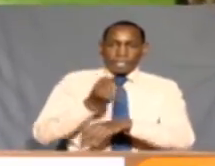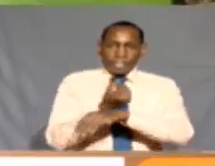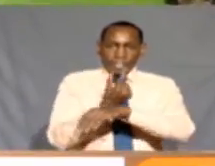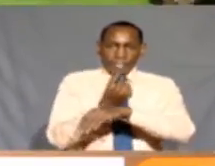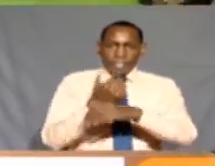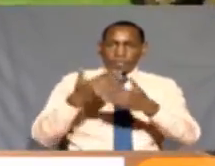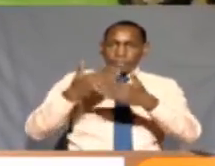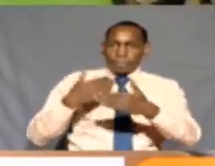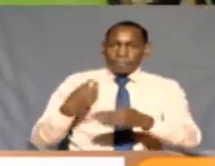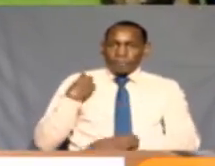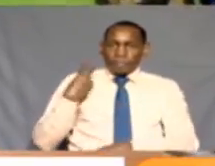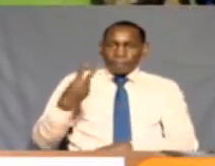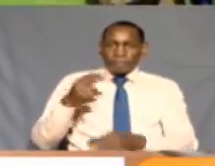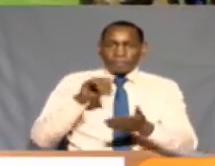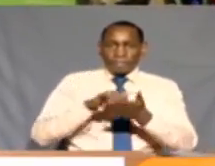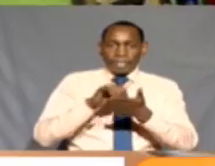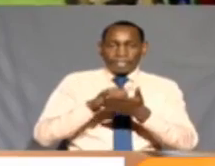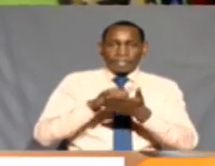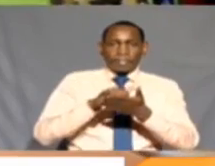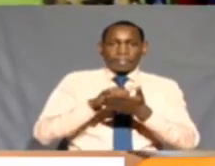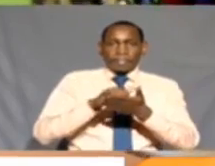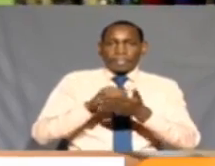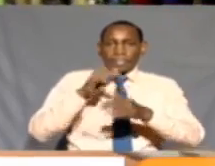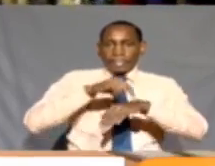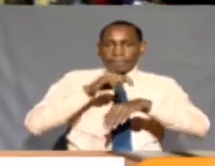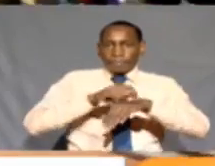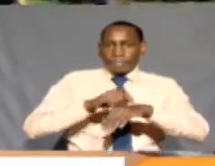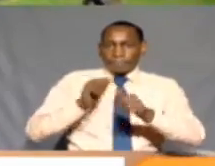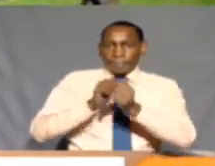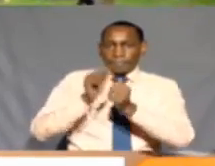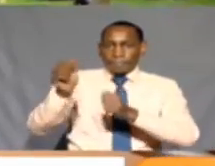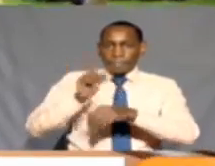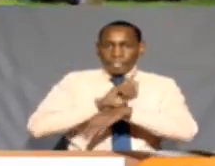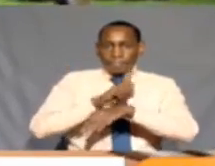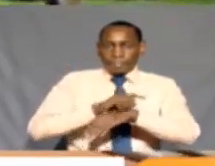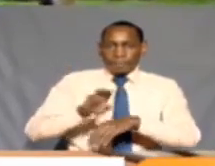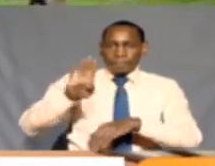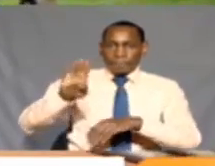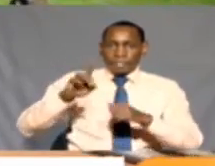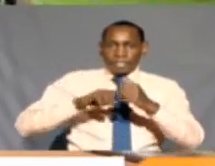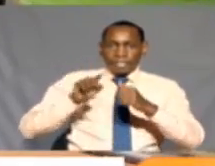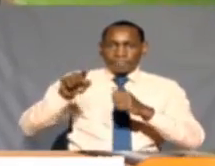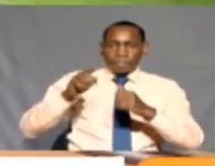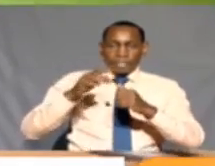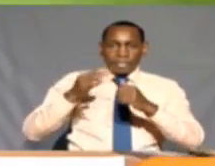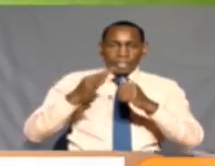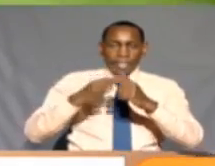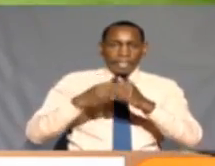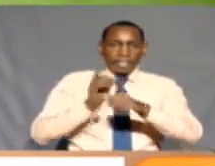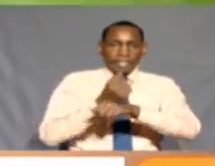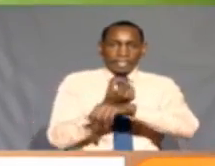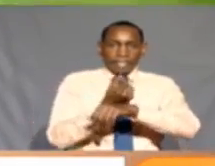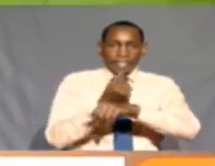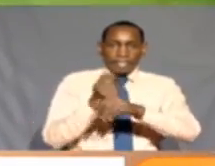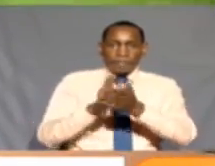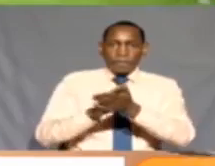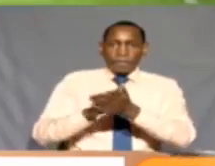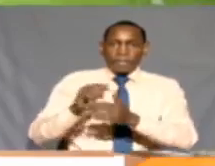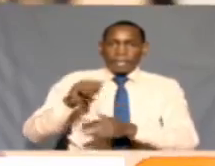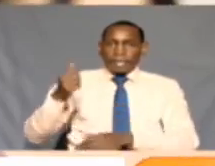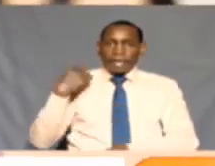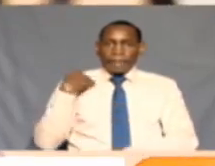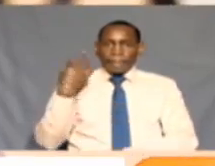seconds ahead of Chelimo, who has finished second in a time of 15 minutes 46.85 seconds, with Chelangat coming in